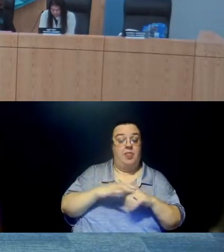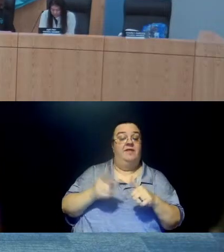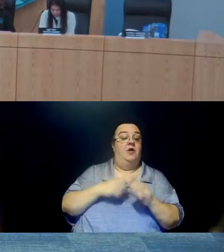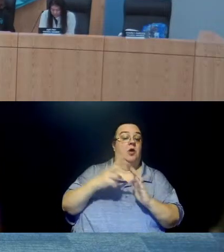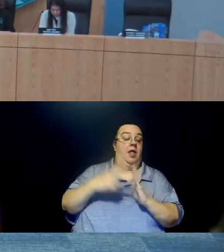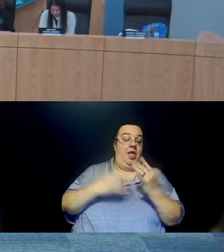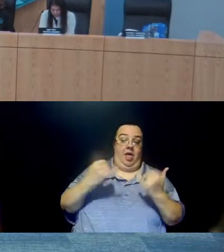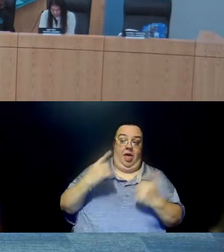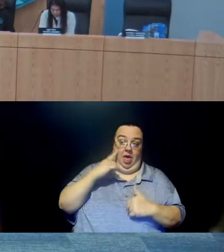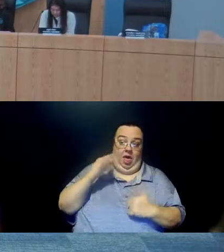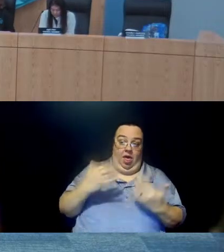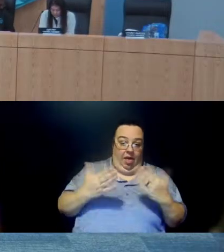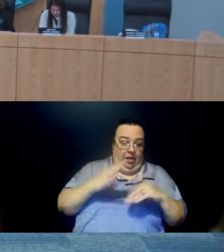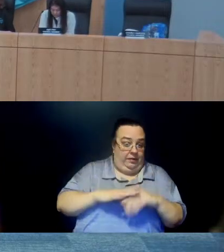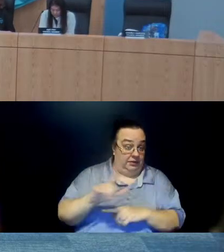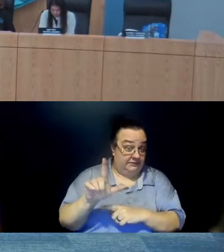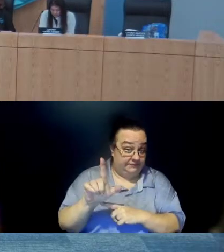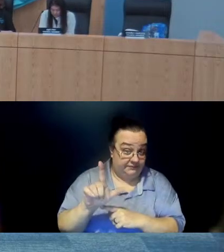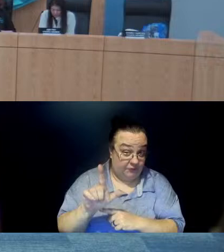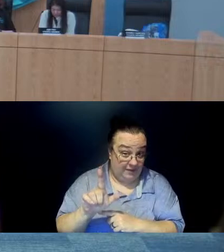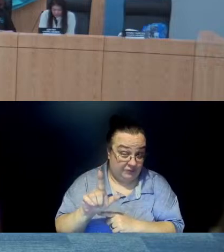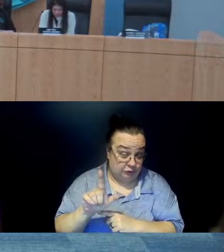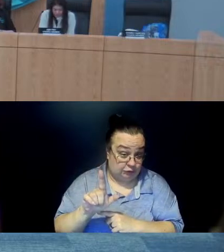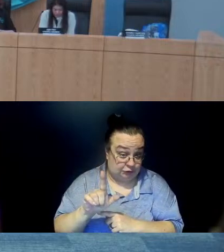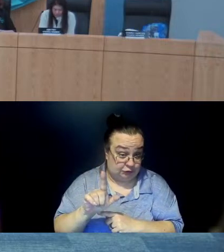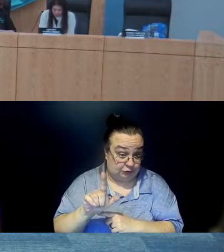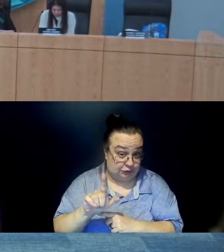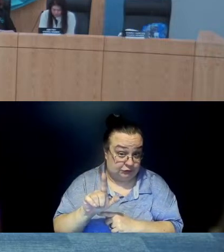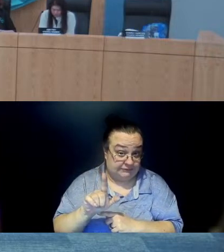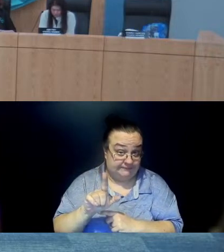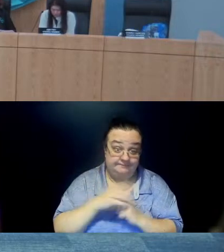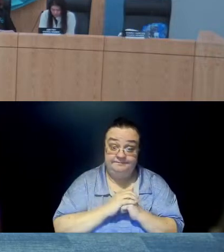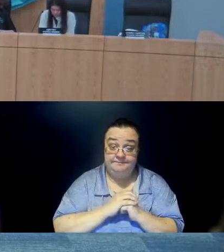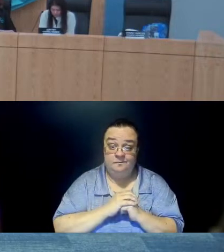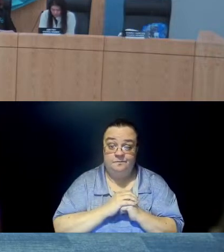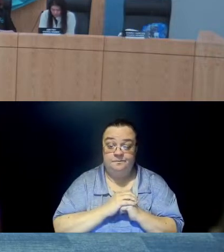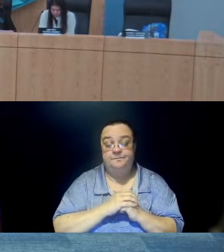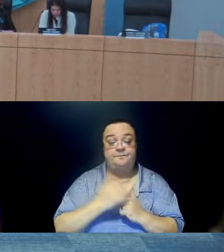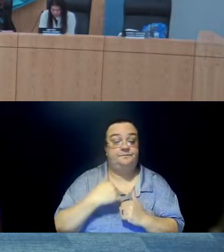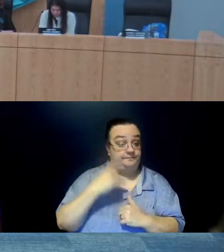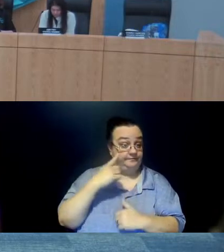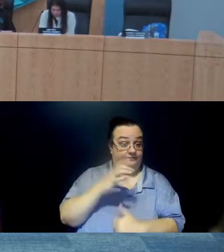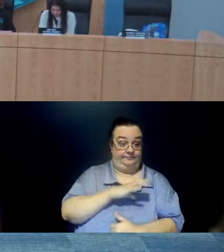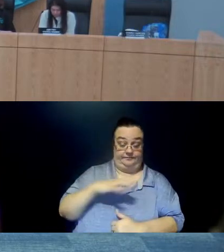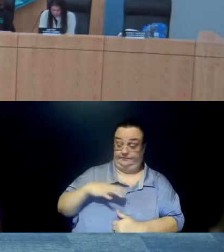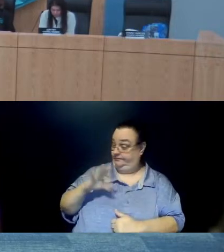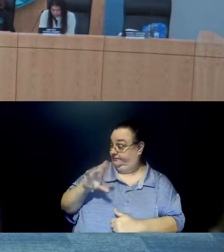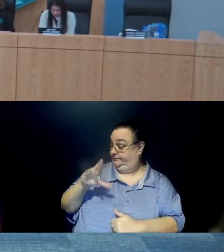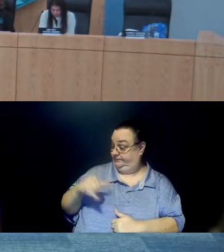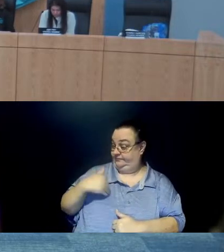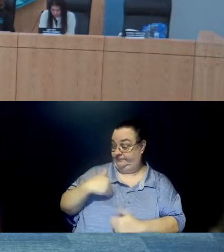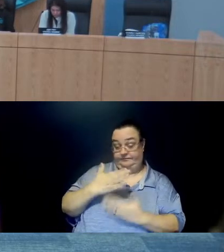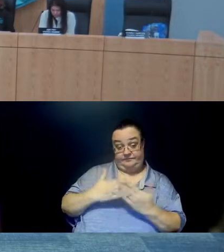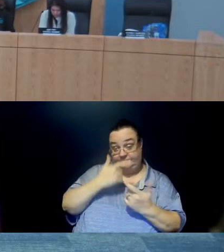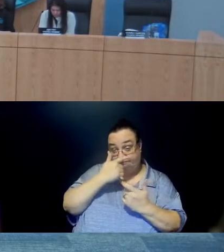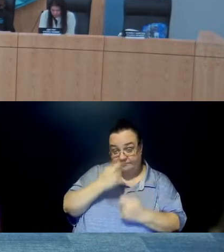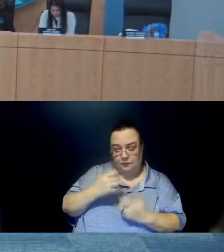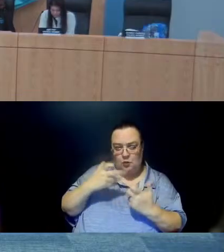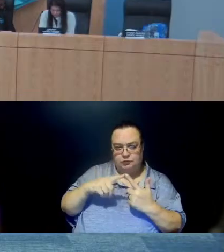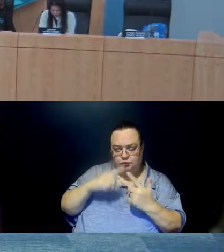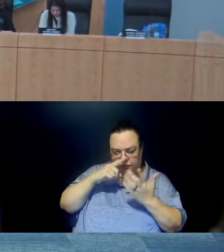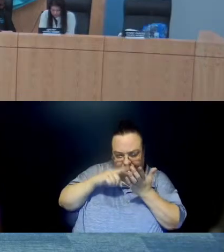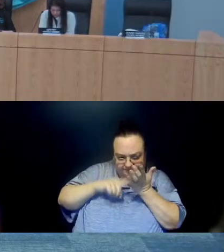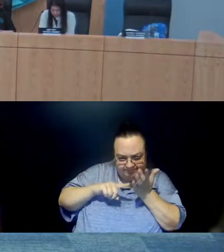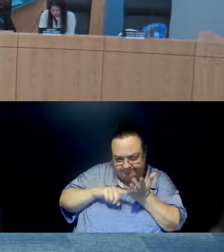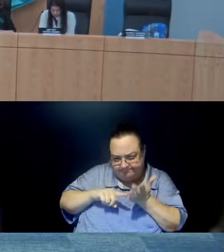it's maybe on the 21st. I think Councilmember Fry had some interest in digging in there to